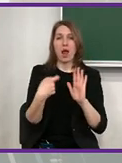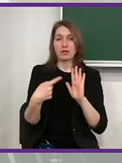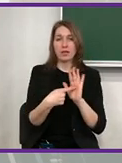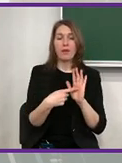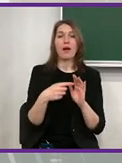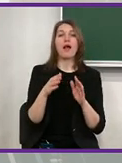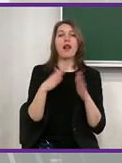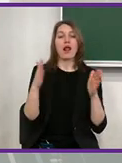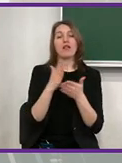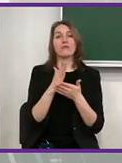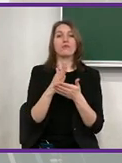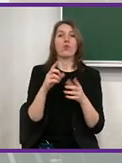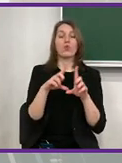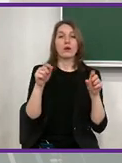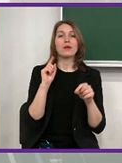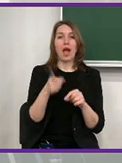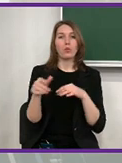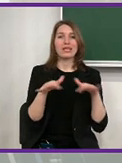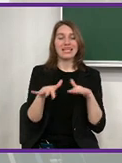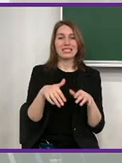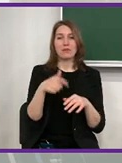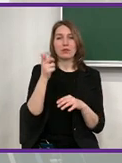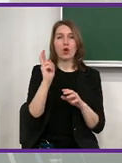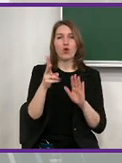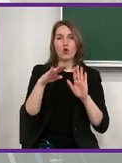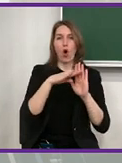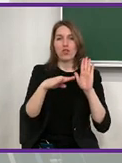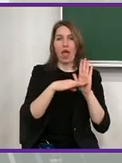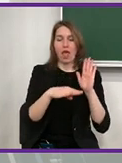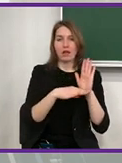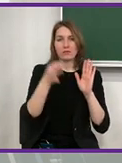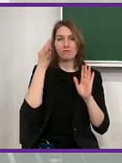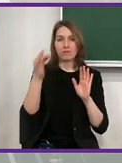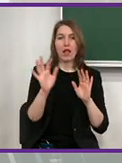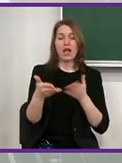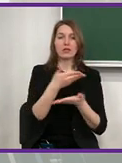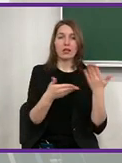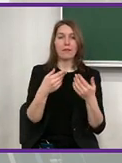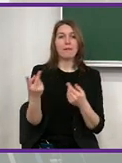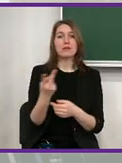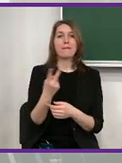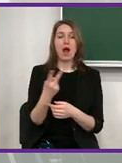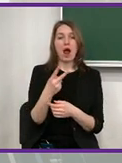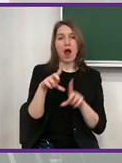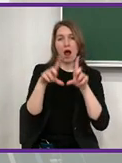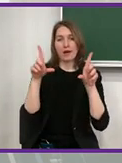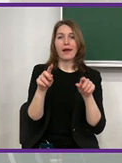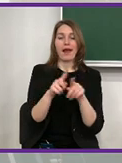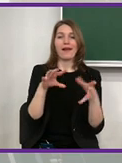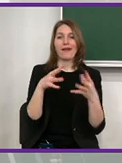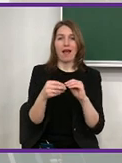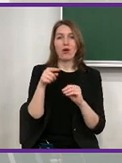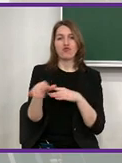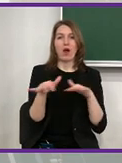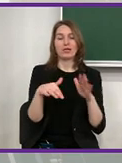when they cooperate with these small and medium-sized companies. First, these large companies have to have a code of conduct, and they have to make sure